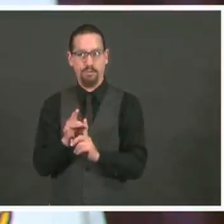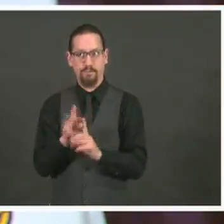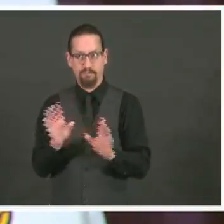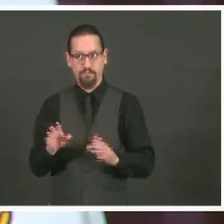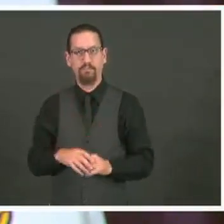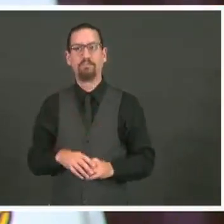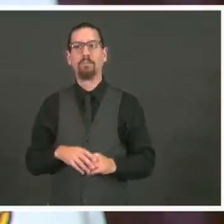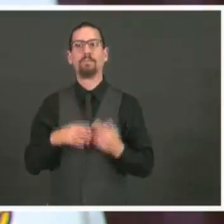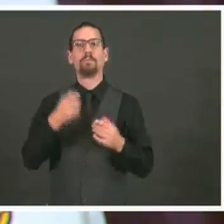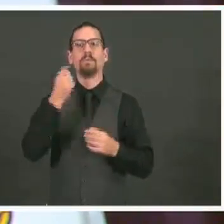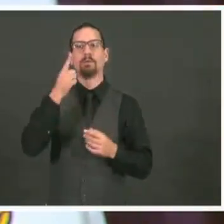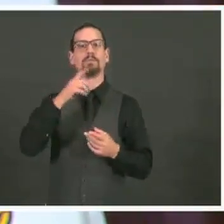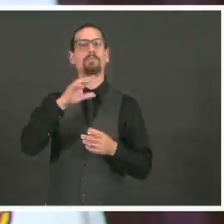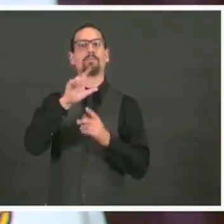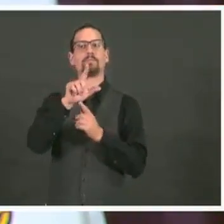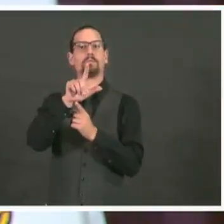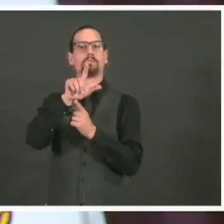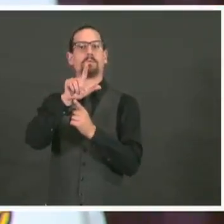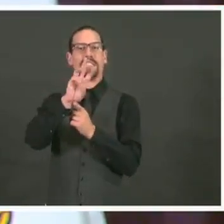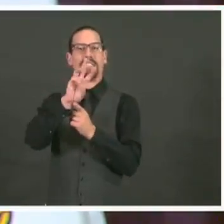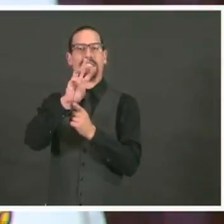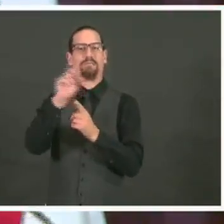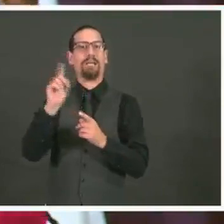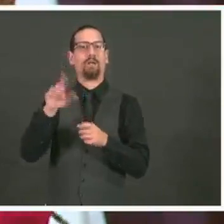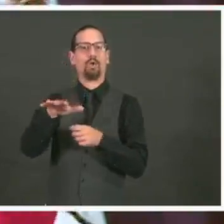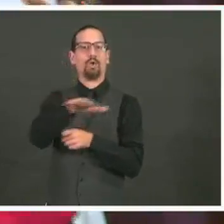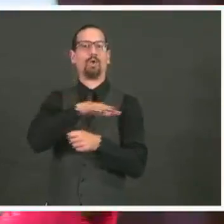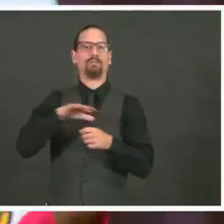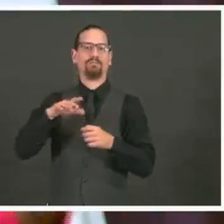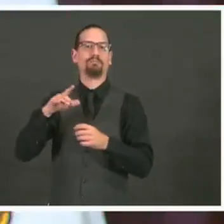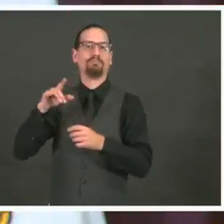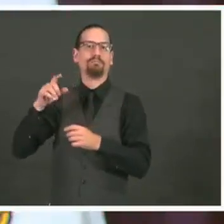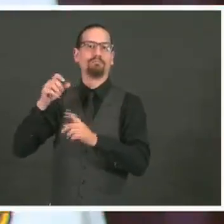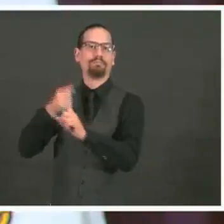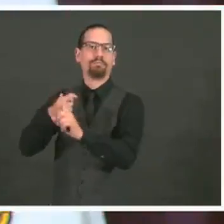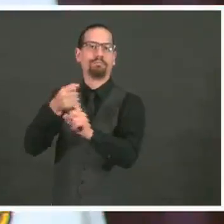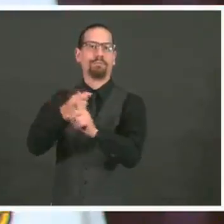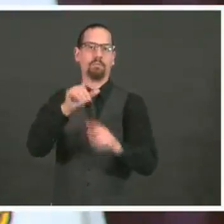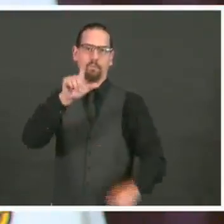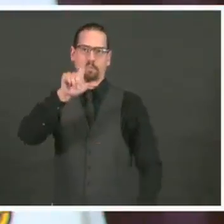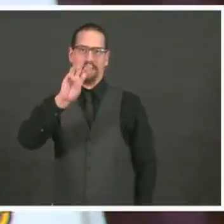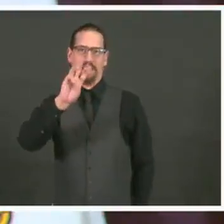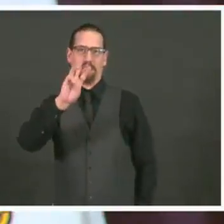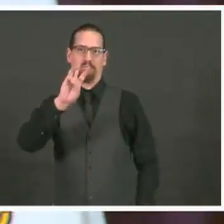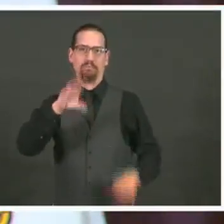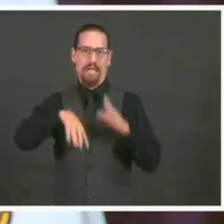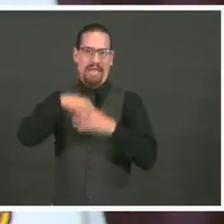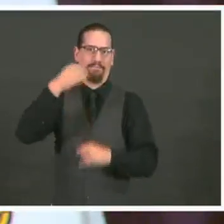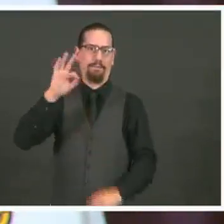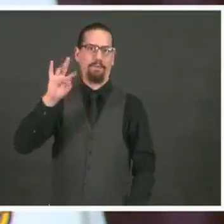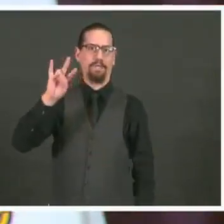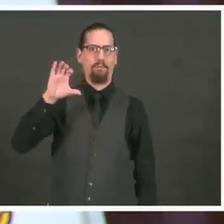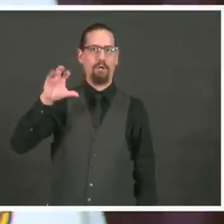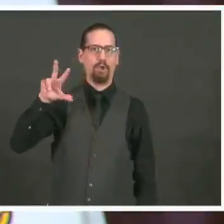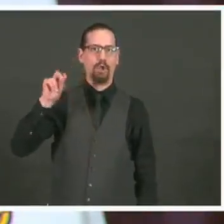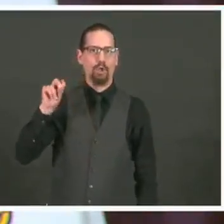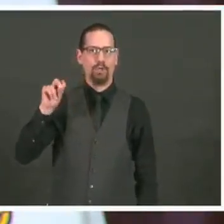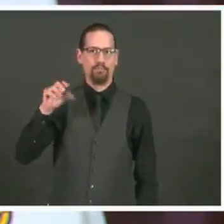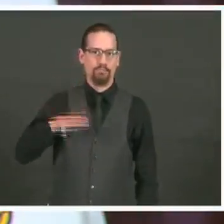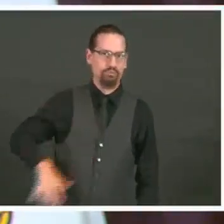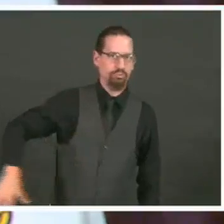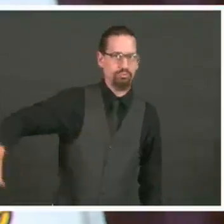groups of cases at multiple, multiple child care sites over the hundreds that we have.